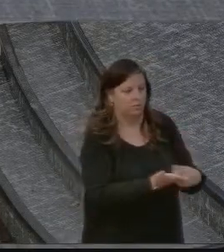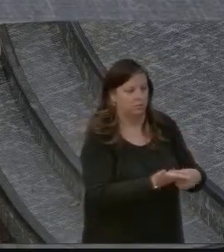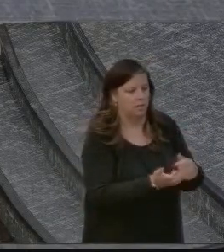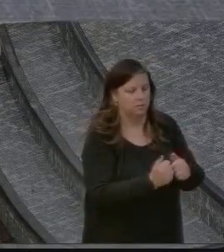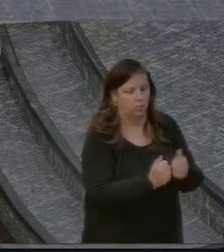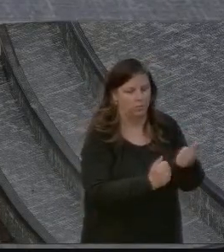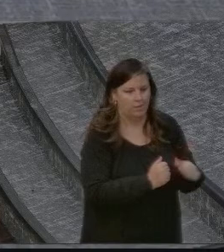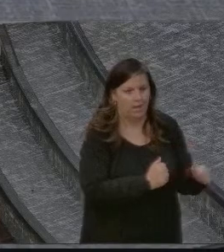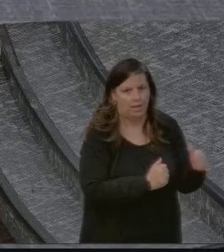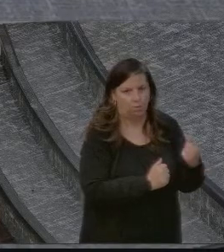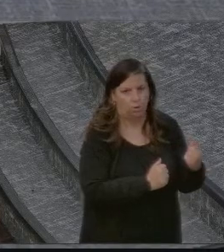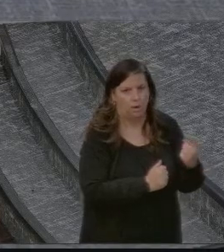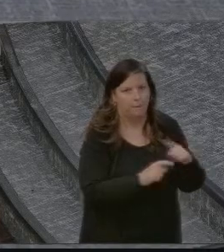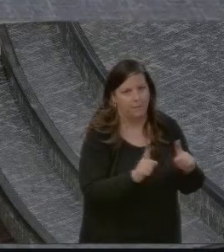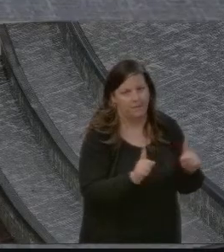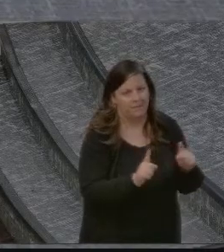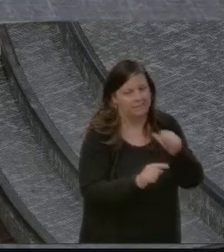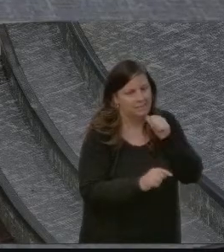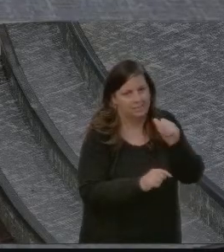ideal.